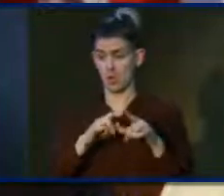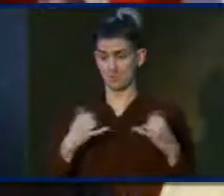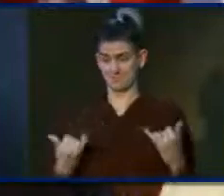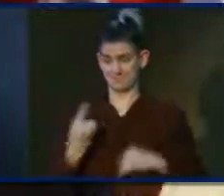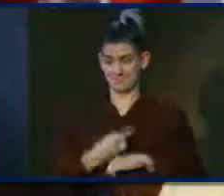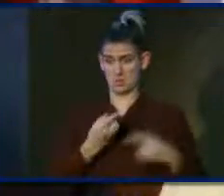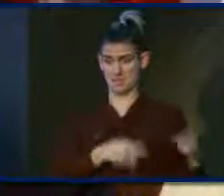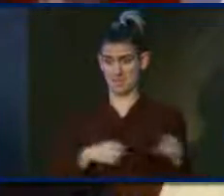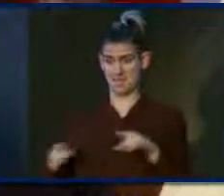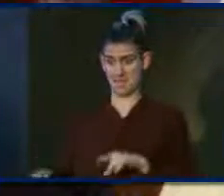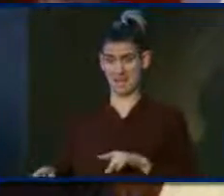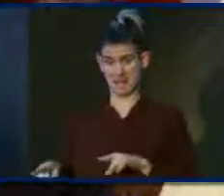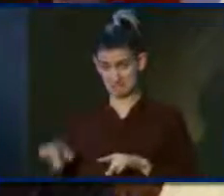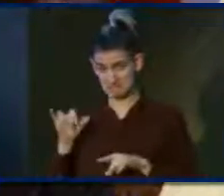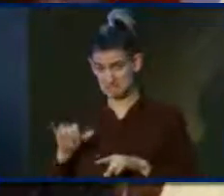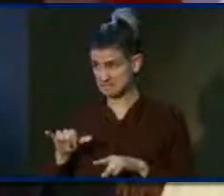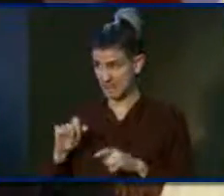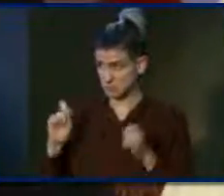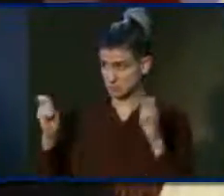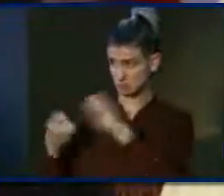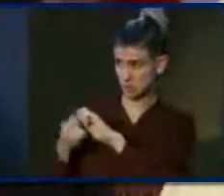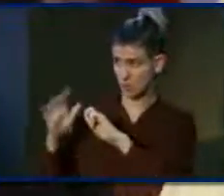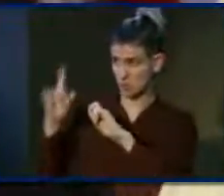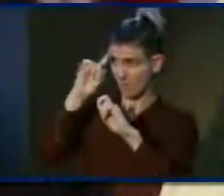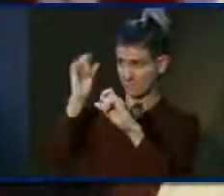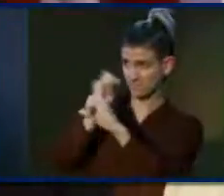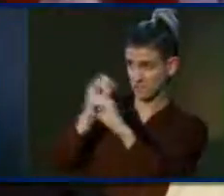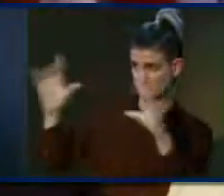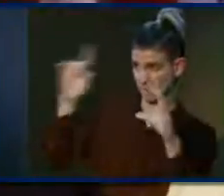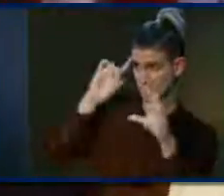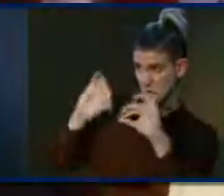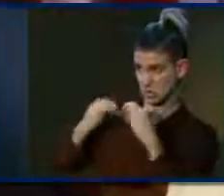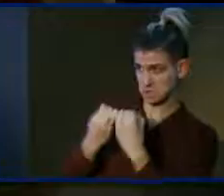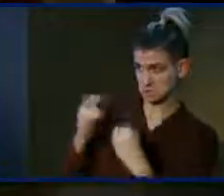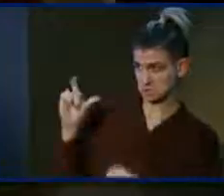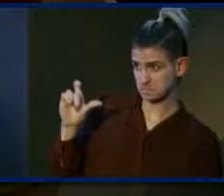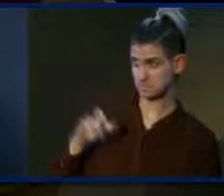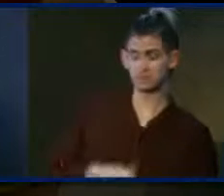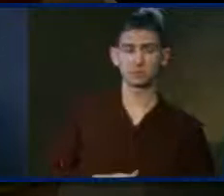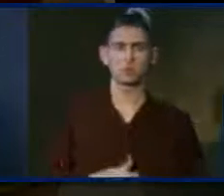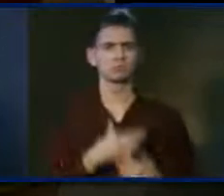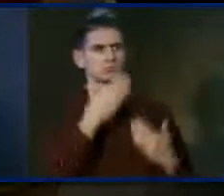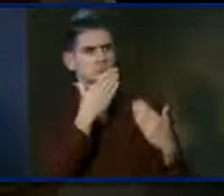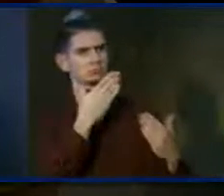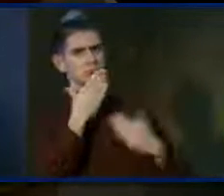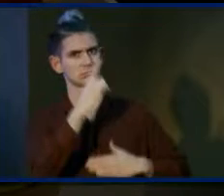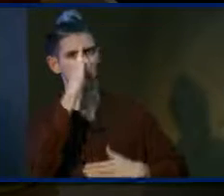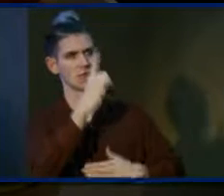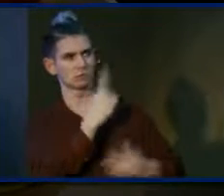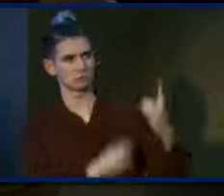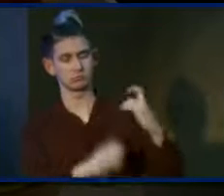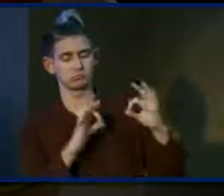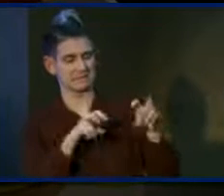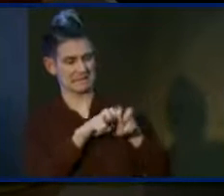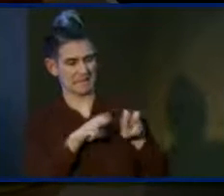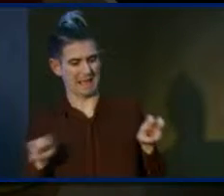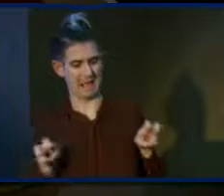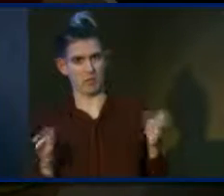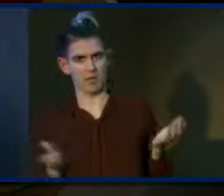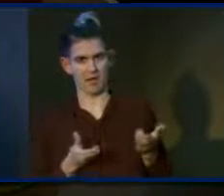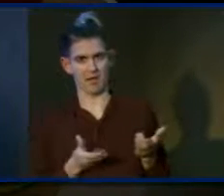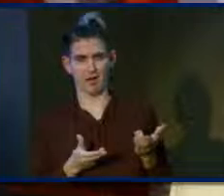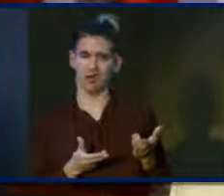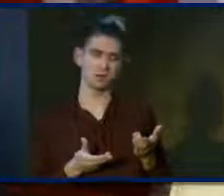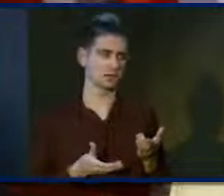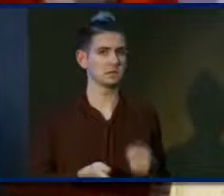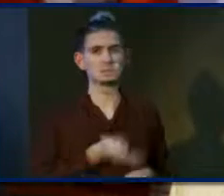Yeah. Well, thank you, Mayor, and thanks to all the people here. This is quite an extraordinary gathering, and my panelists are terrific, and so I'm